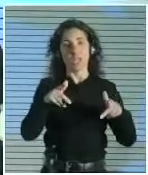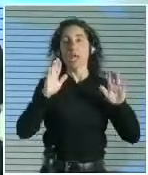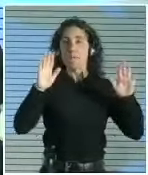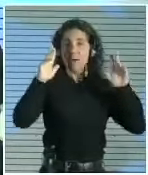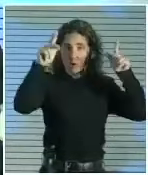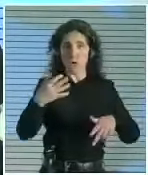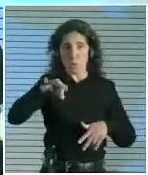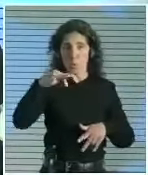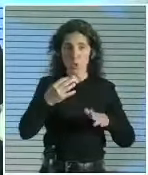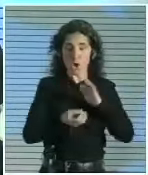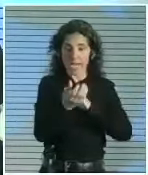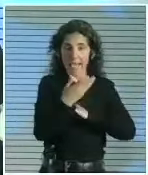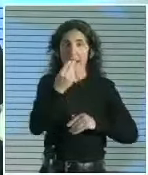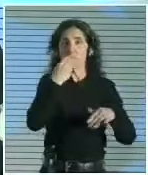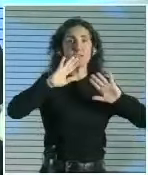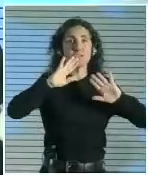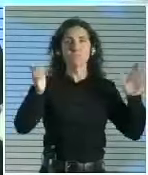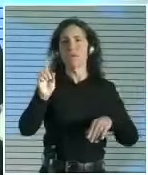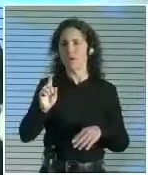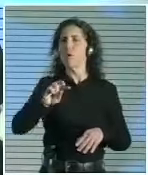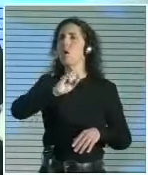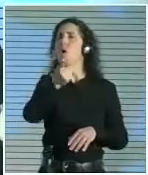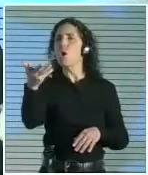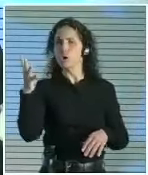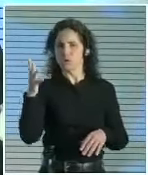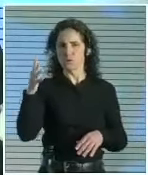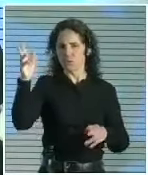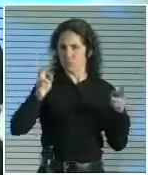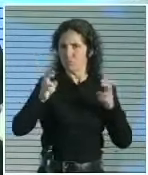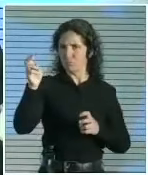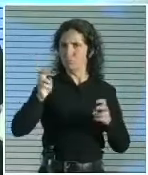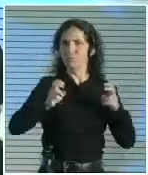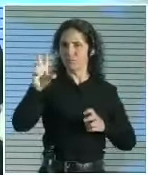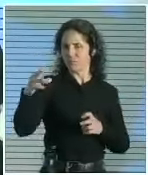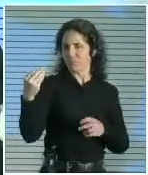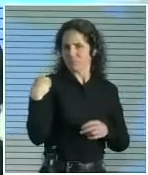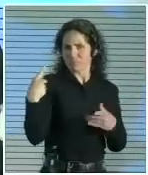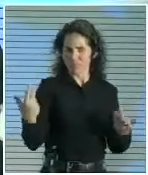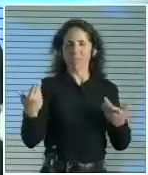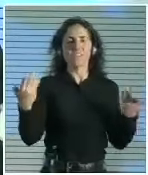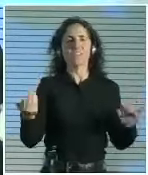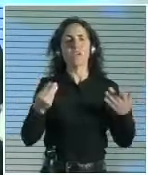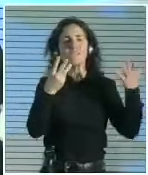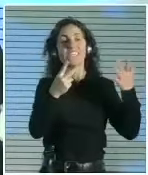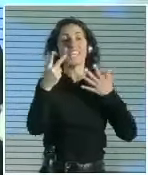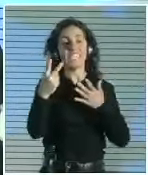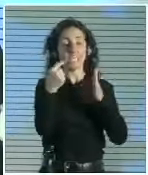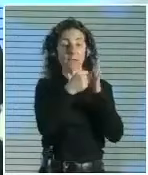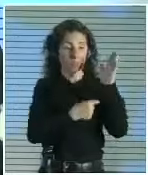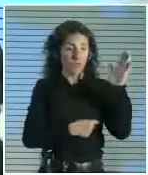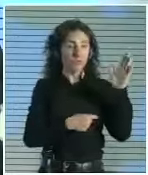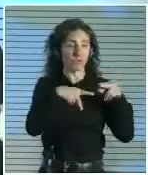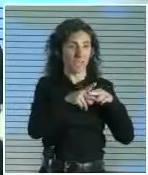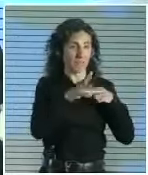knocked on our door. We created the 86 Food Waste Toolkit for restaurants, and we also work in partnership, one-to-one corporate partnership, and